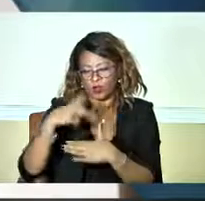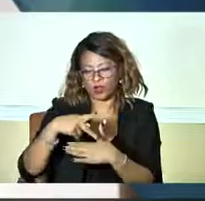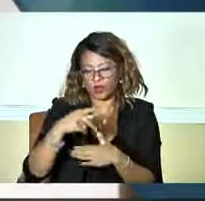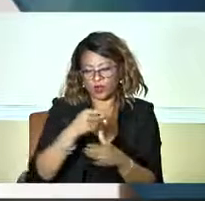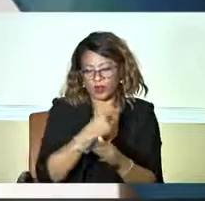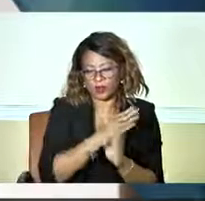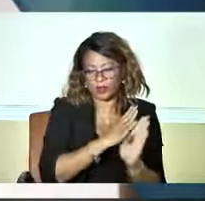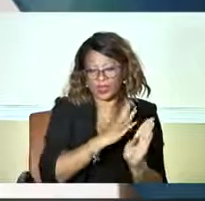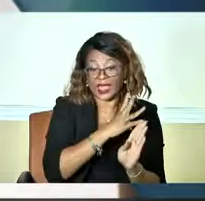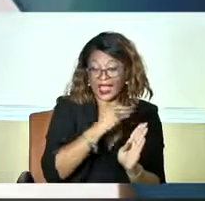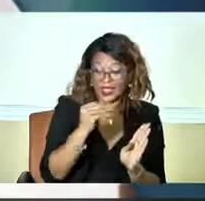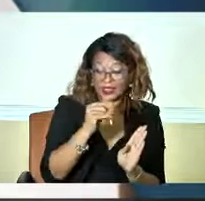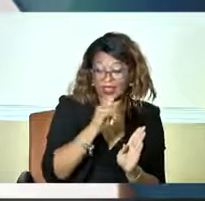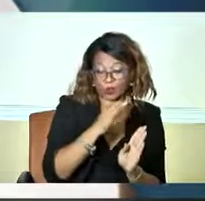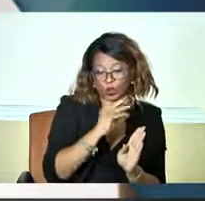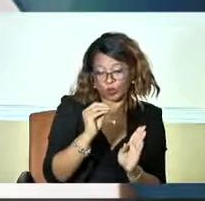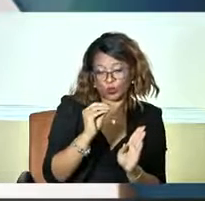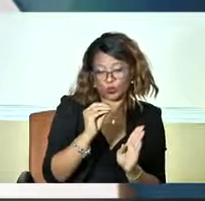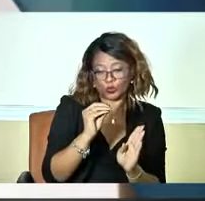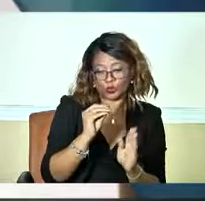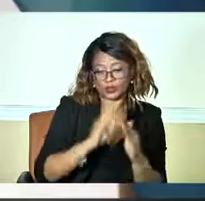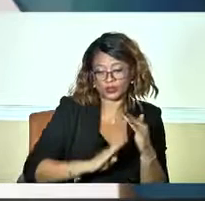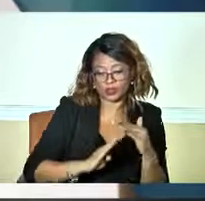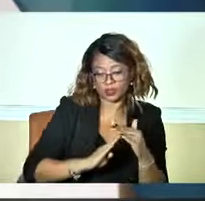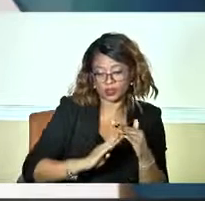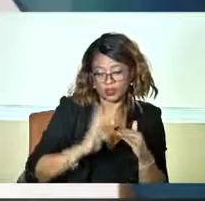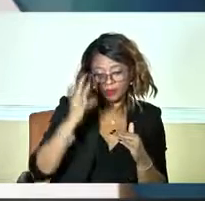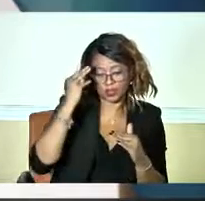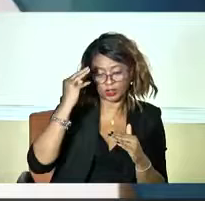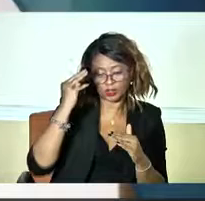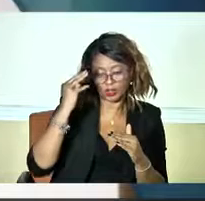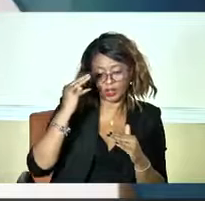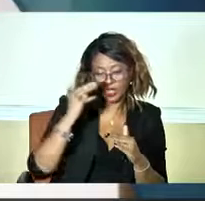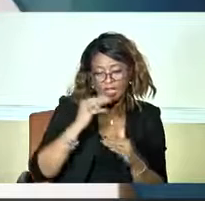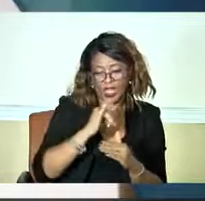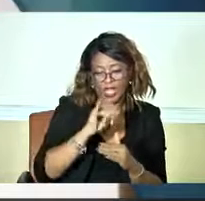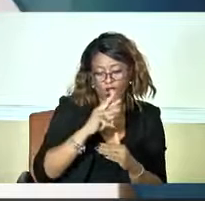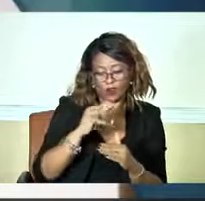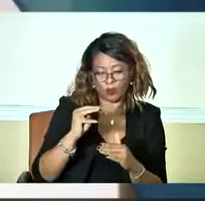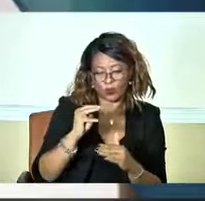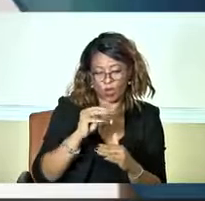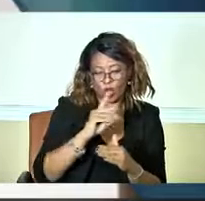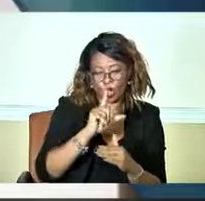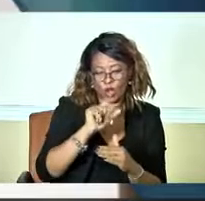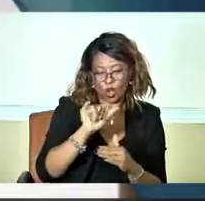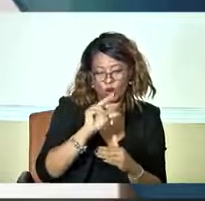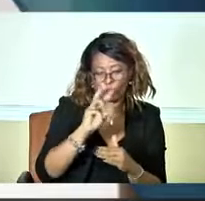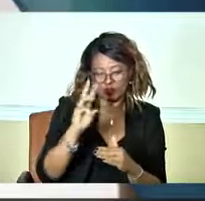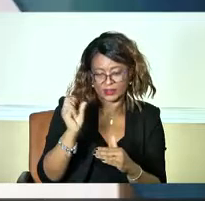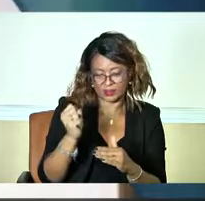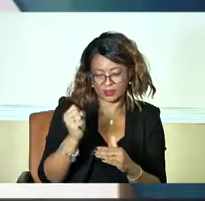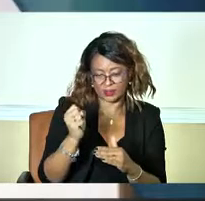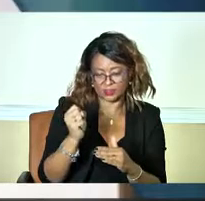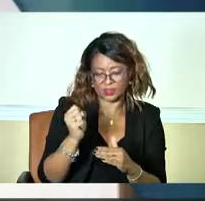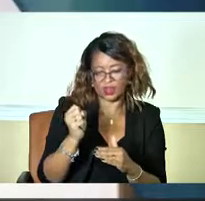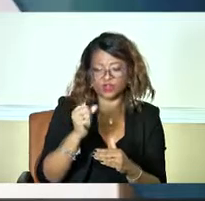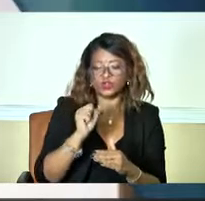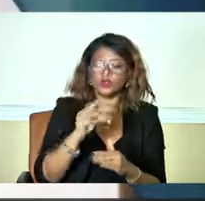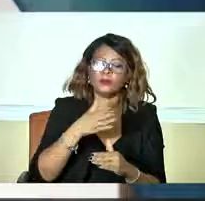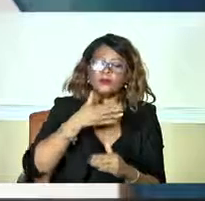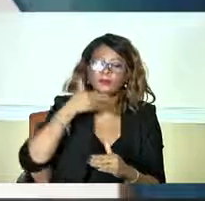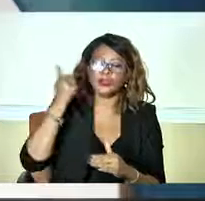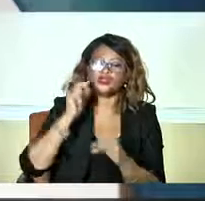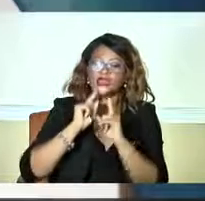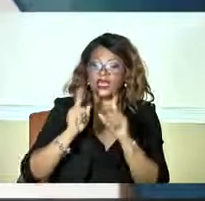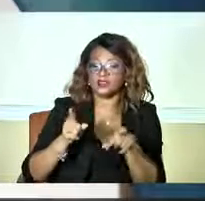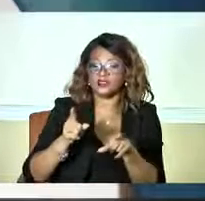as in Abaco is under the Minister Ira Lewis, and so he would be best able to